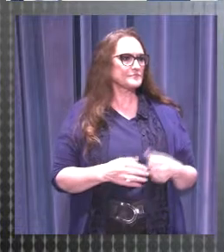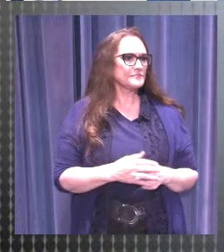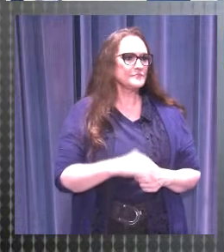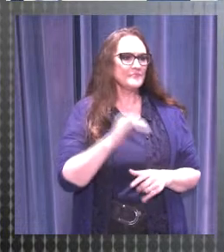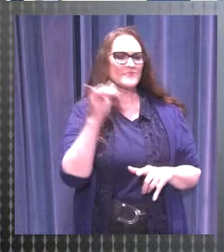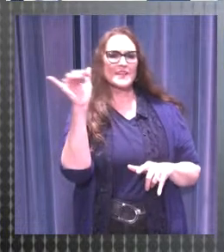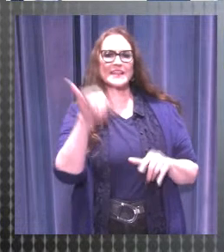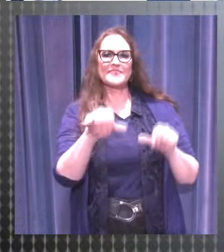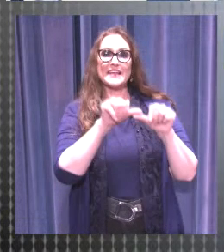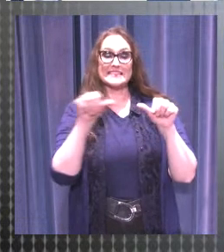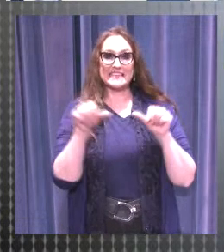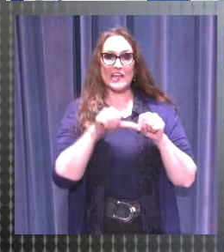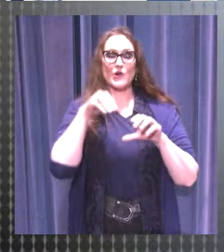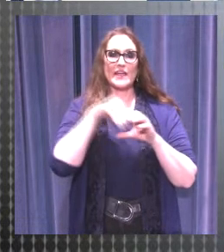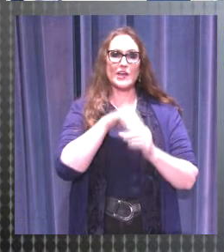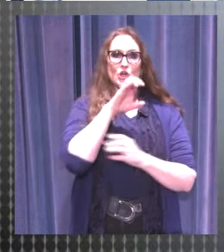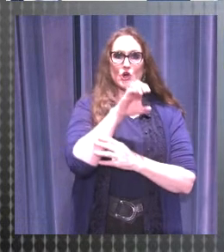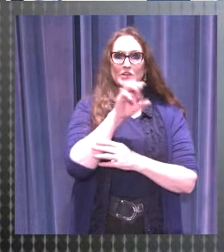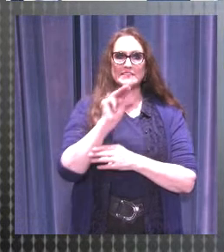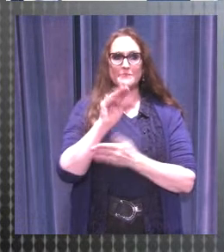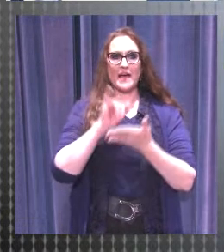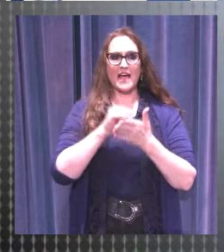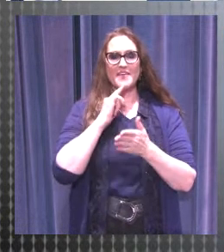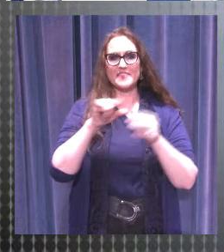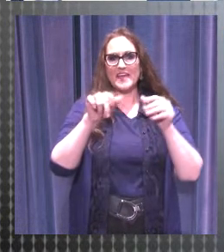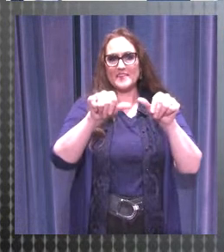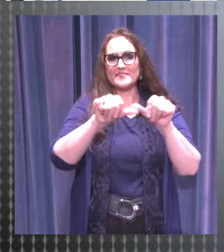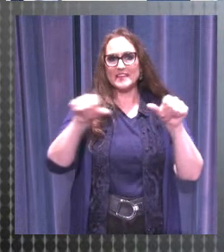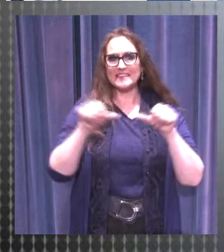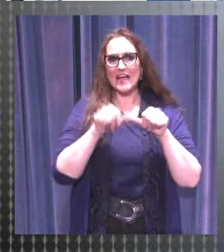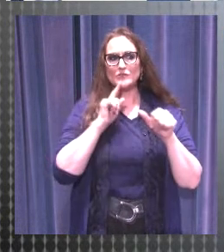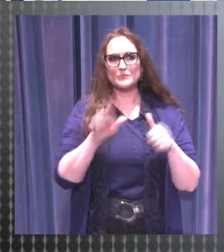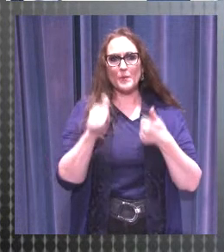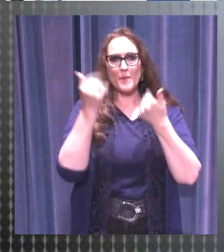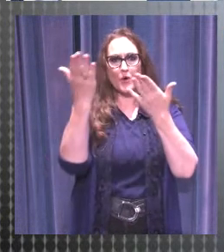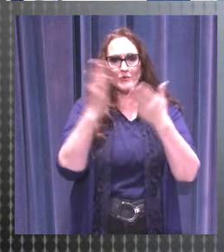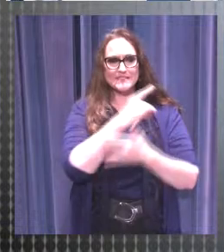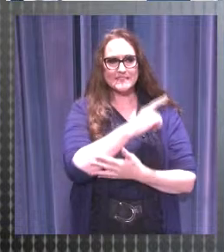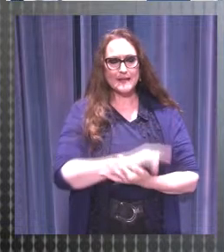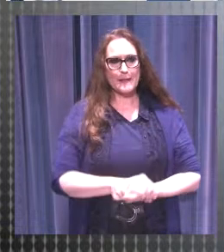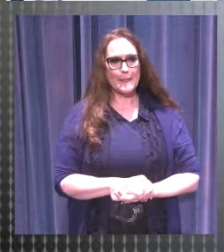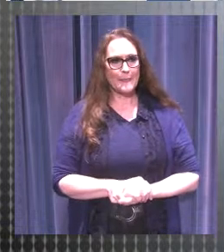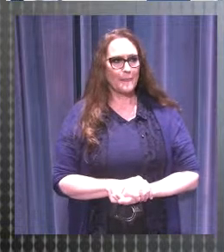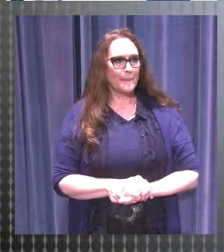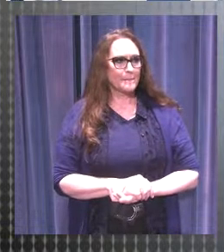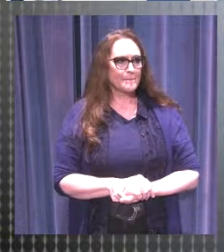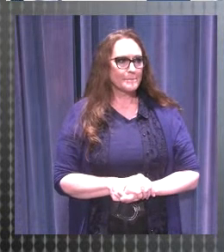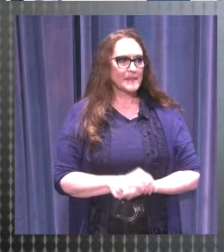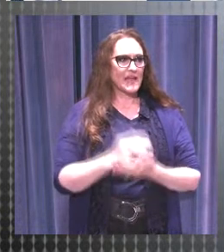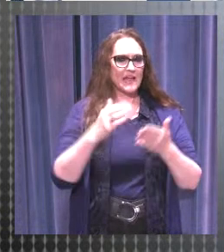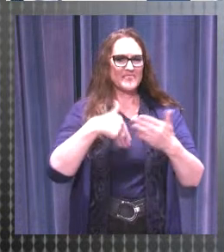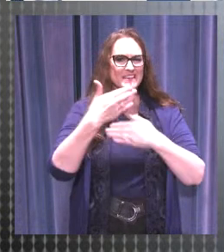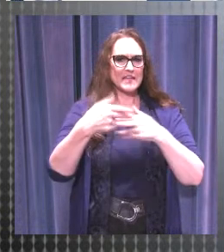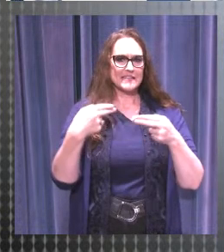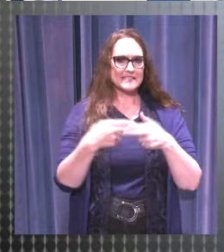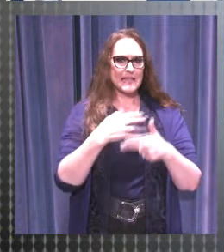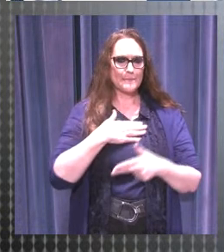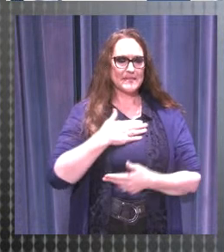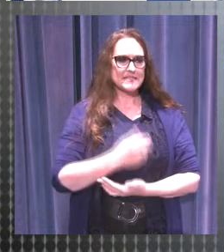This is the area within Curtis Mott that the lounge is proposed. And to the next slide,